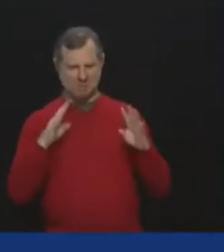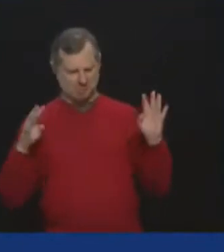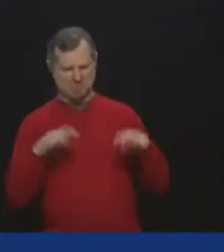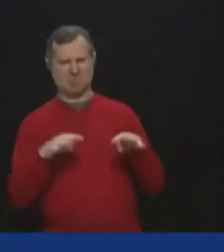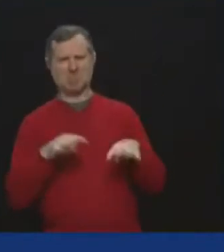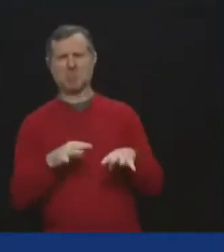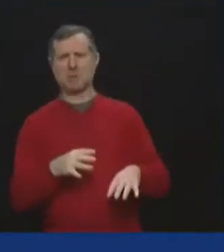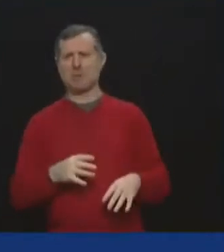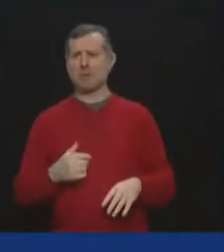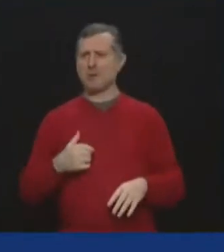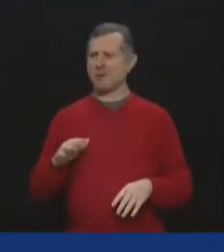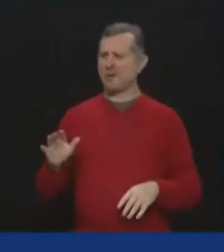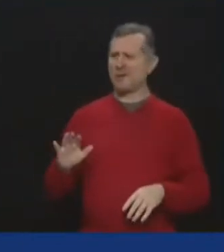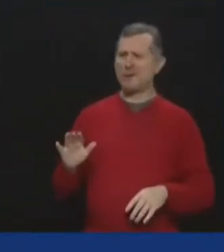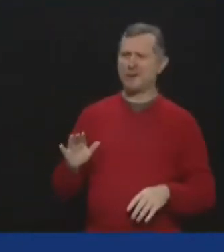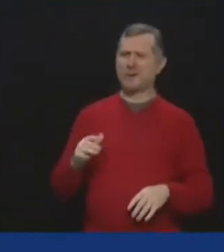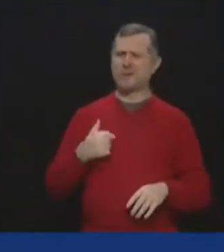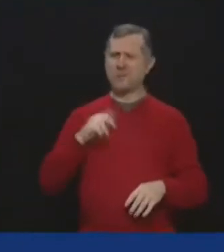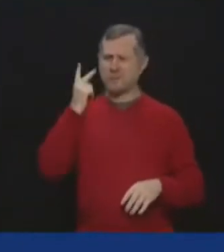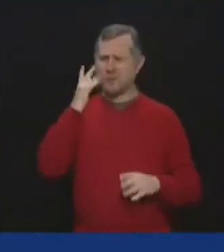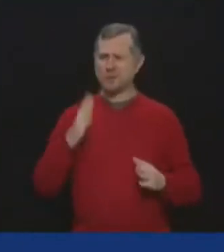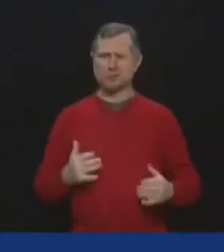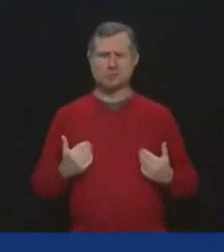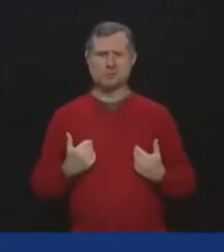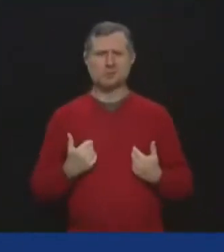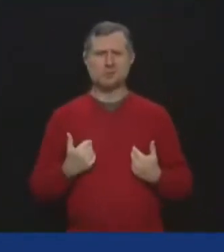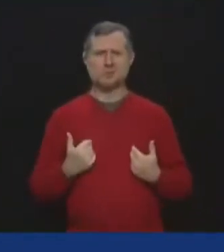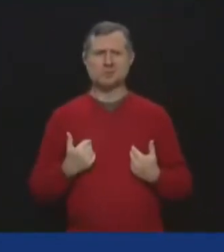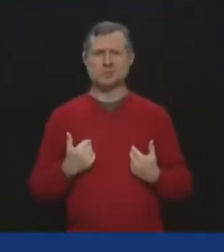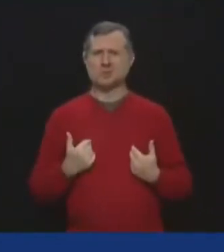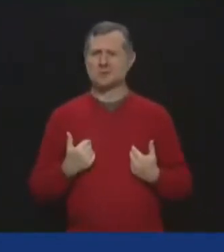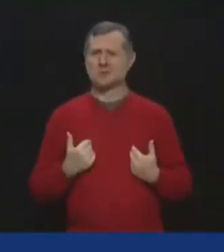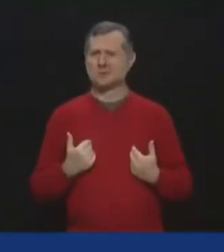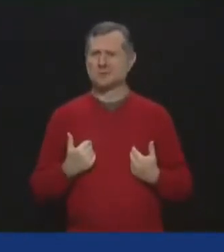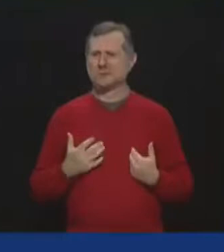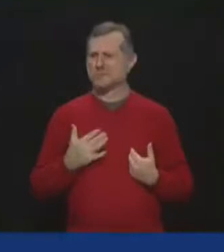I'm a politician, though. It's your job description. You know?